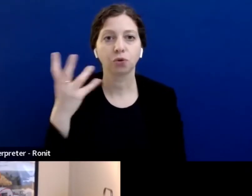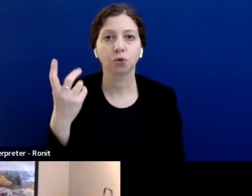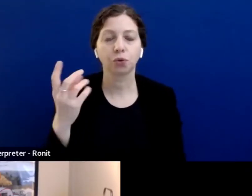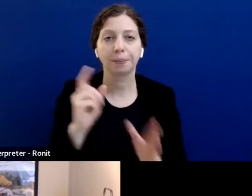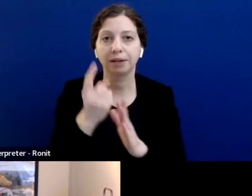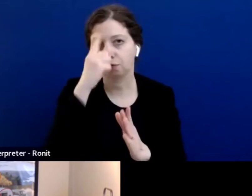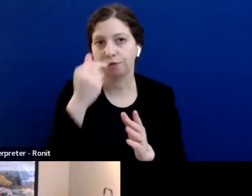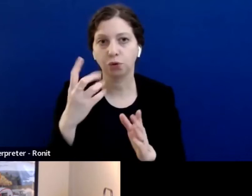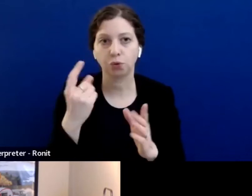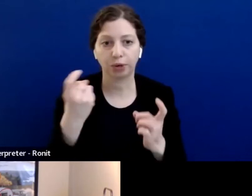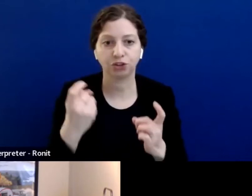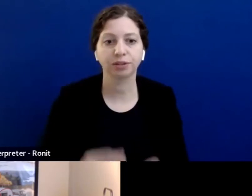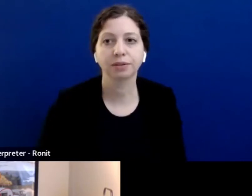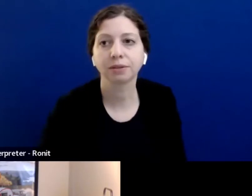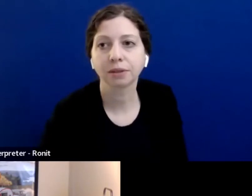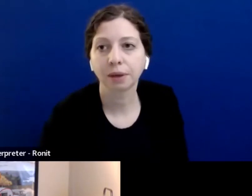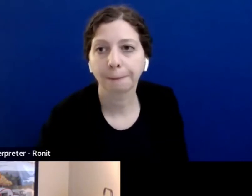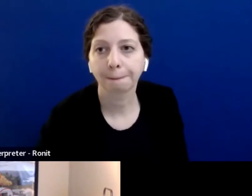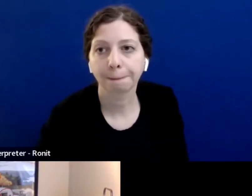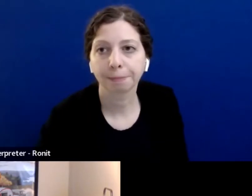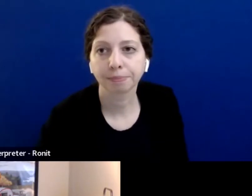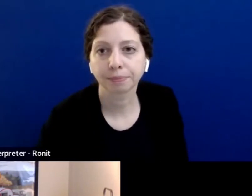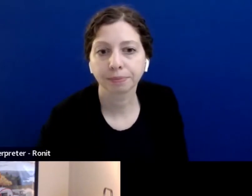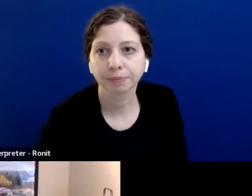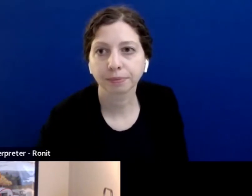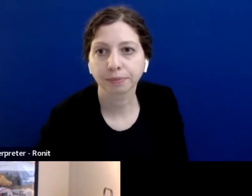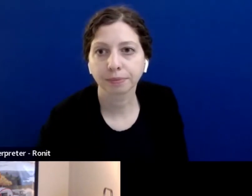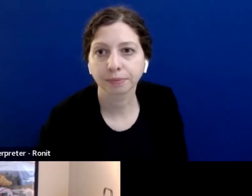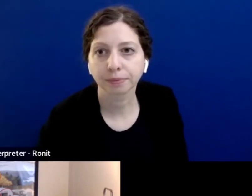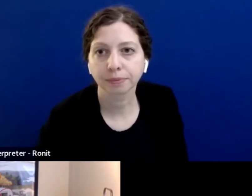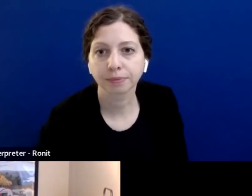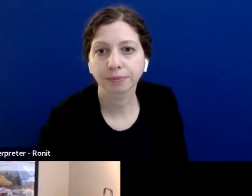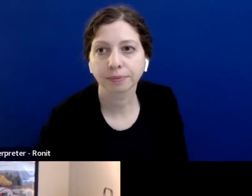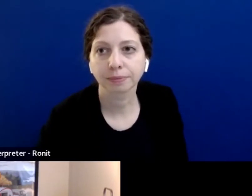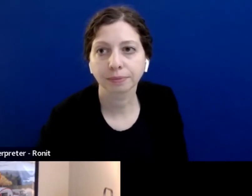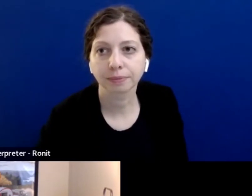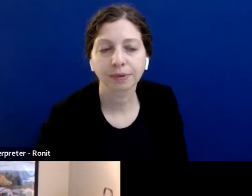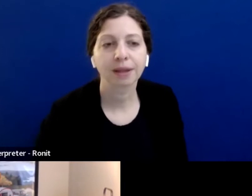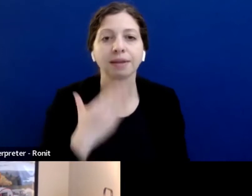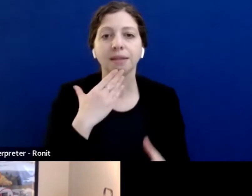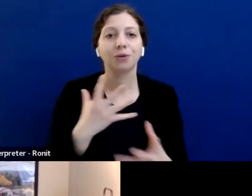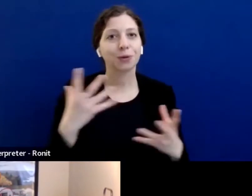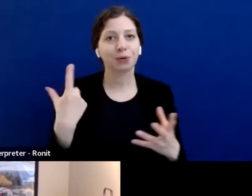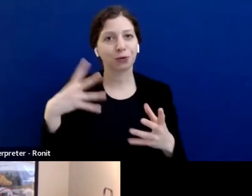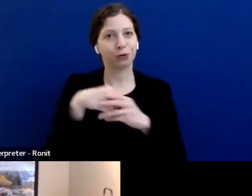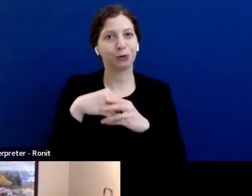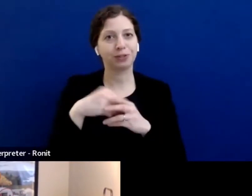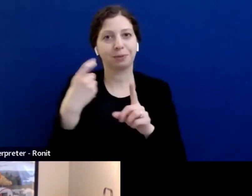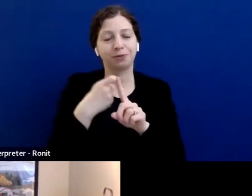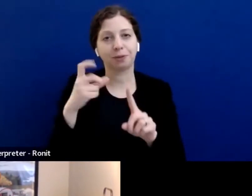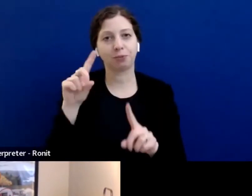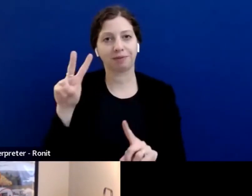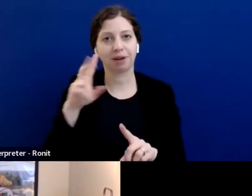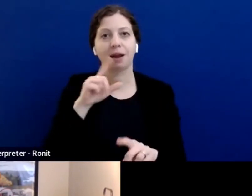while I do that. And I just wanted to thank you all so much for including someone from domestic violence on this